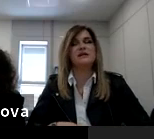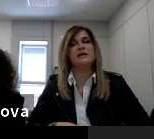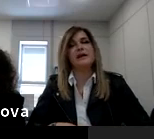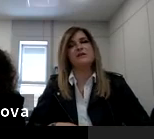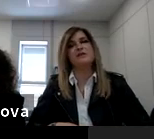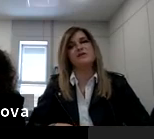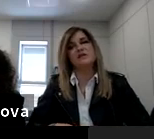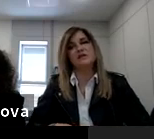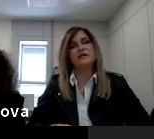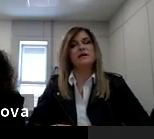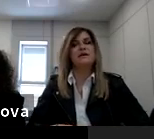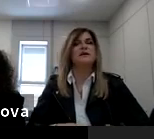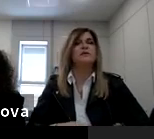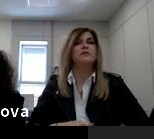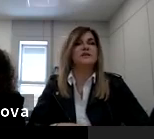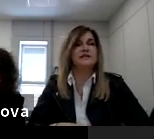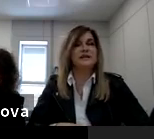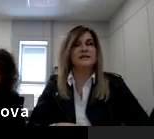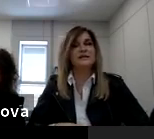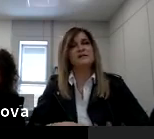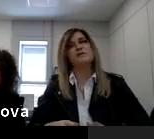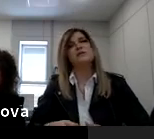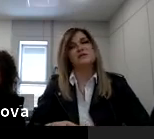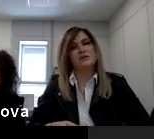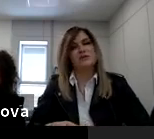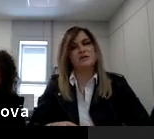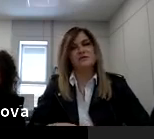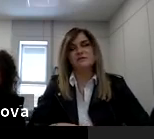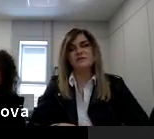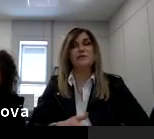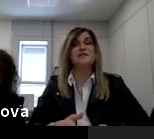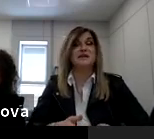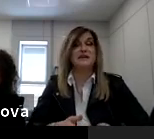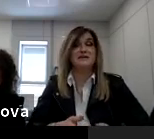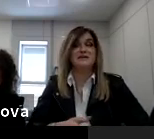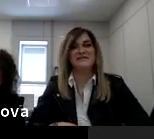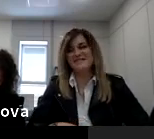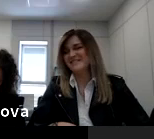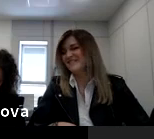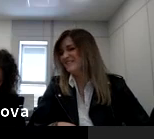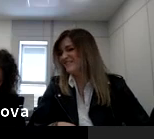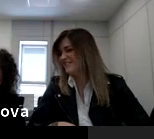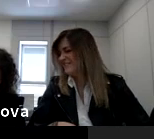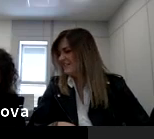know, 10A30. What is 10 and what is 30? And what is A?